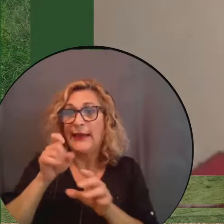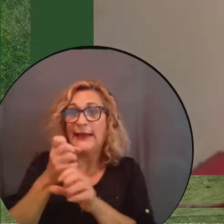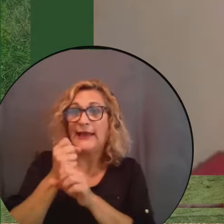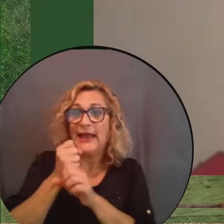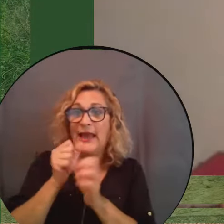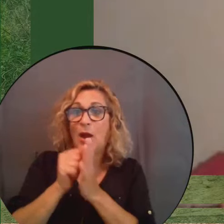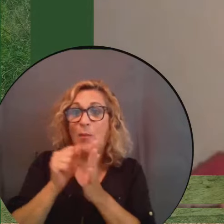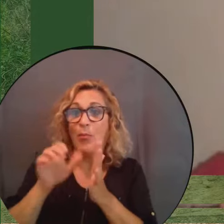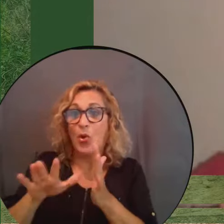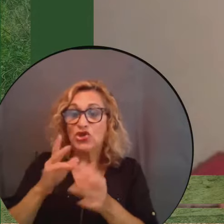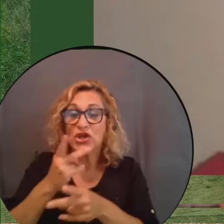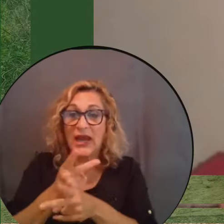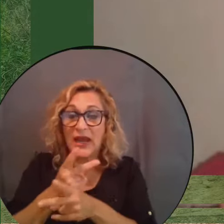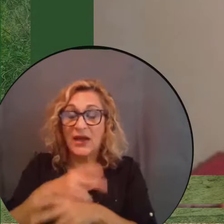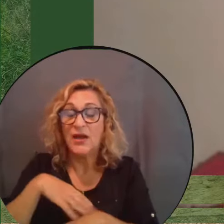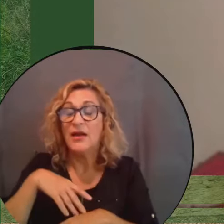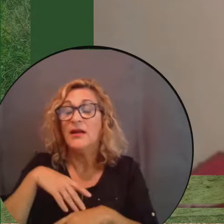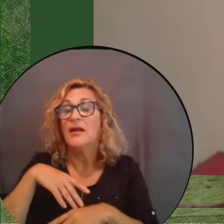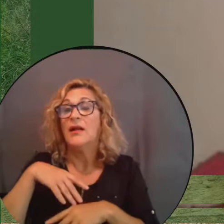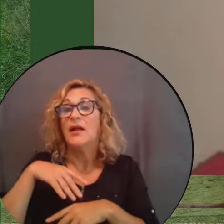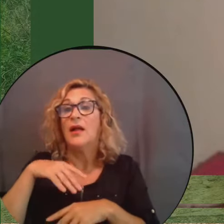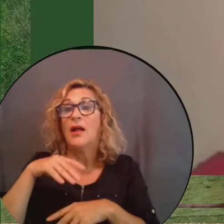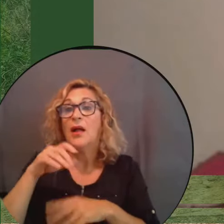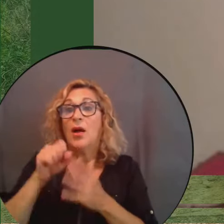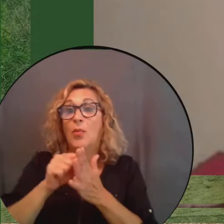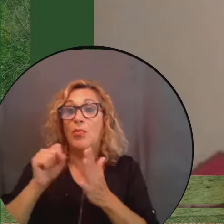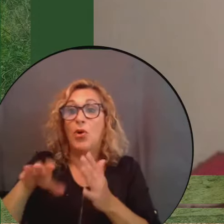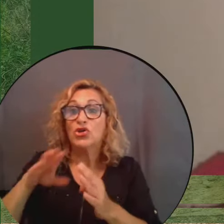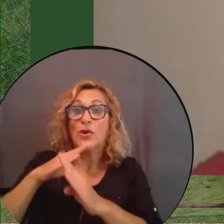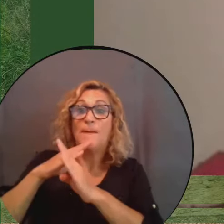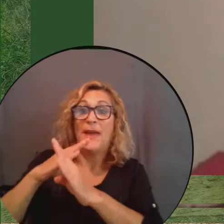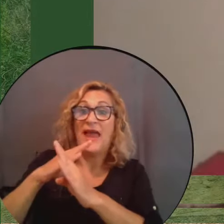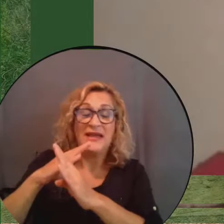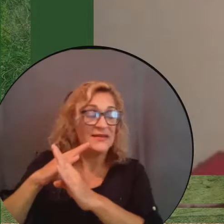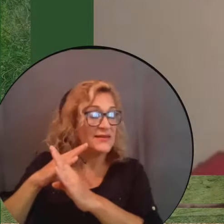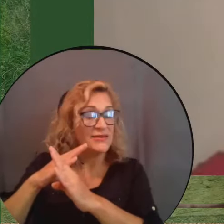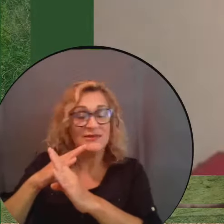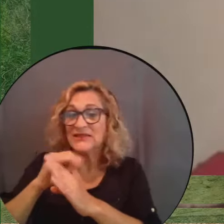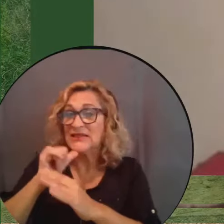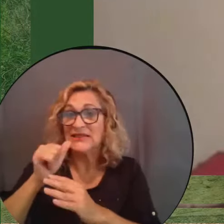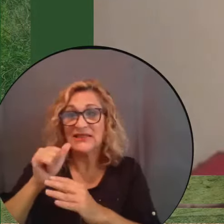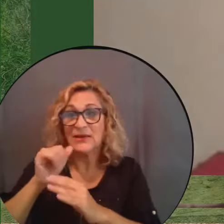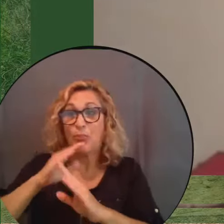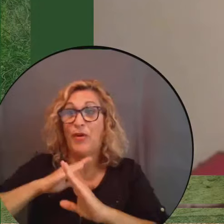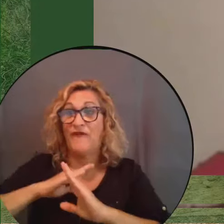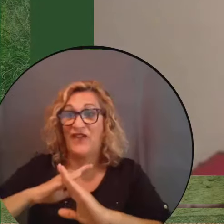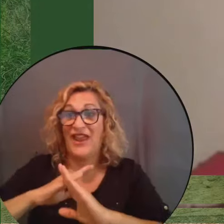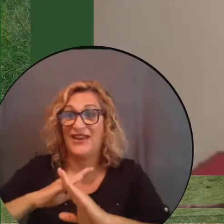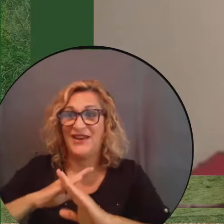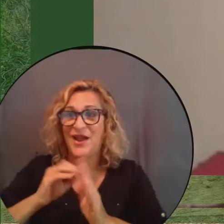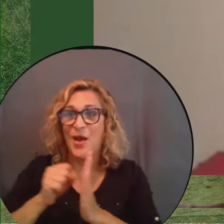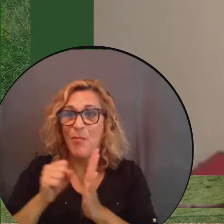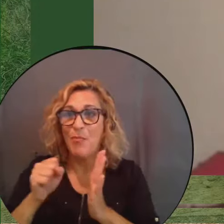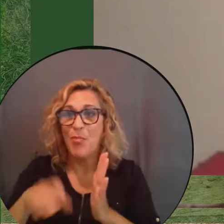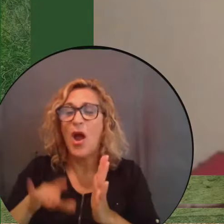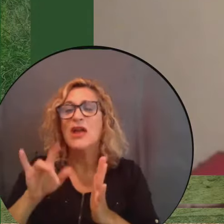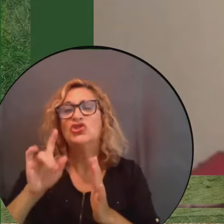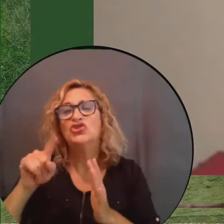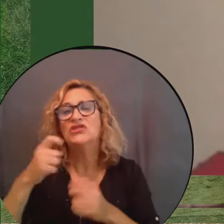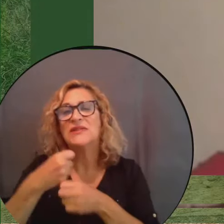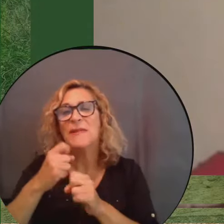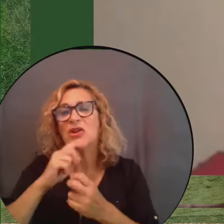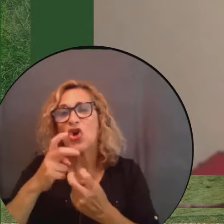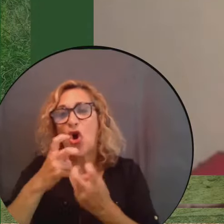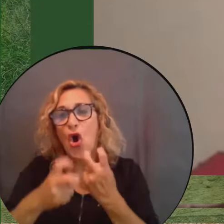an abortion ban does not prevent abortions. It just makes it harder for you to get the abortion that you were inevitably going to get, or it